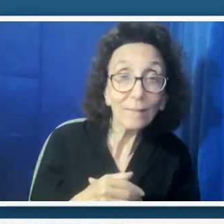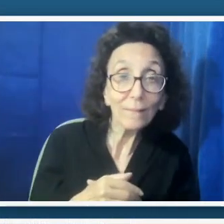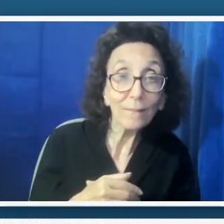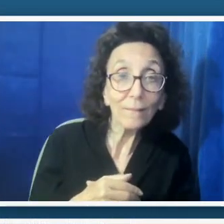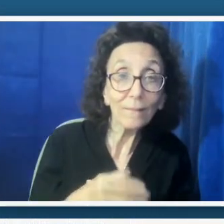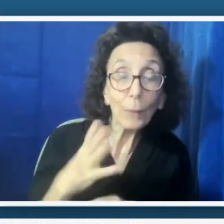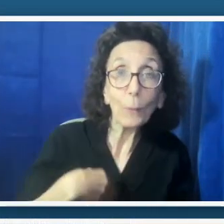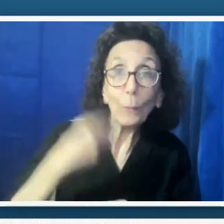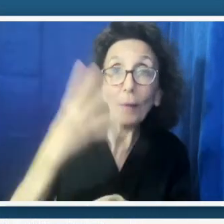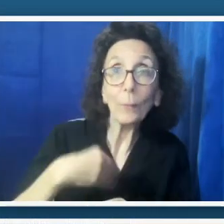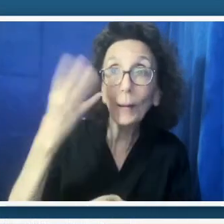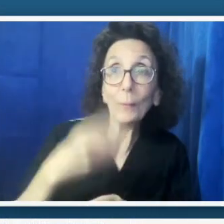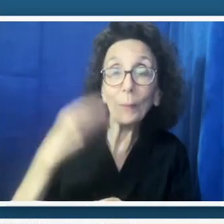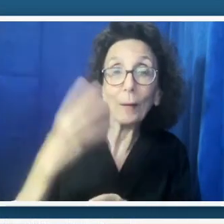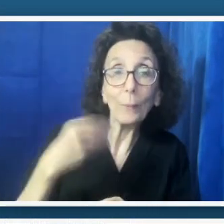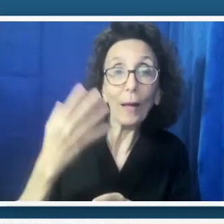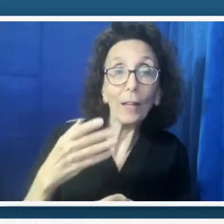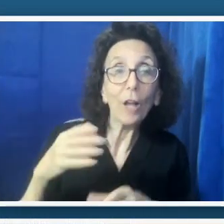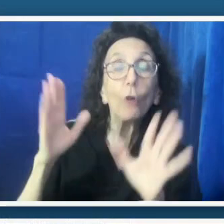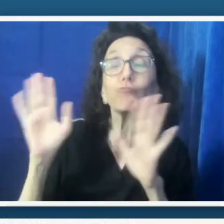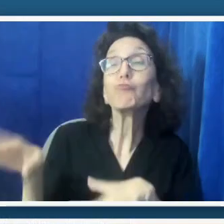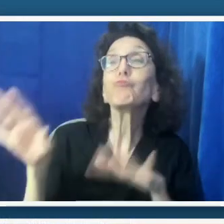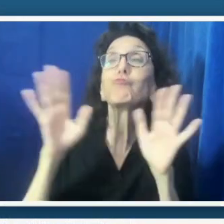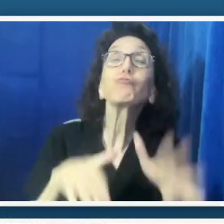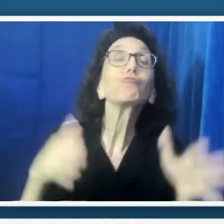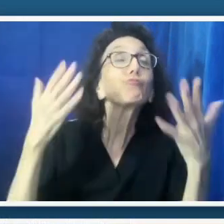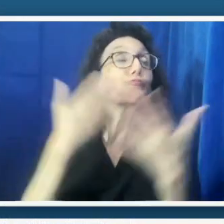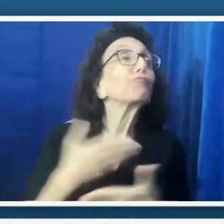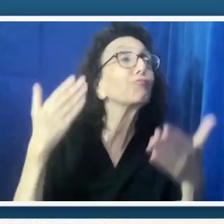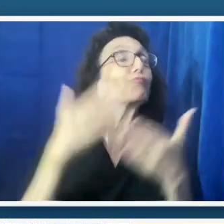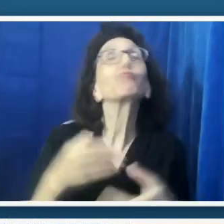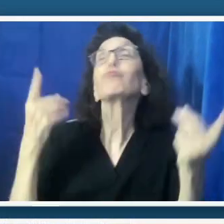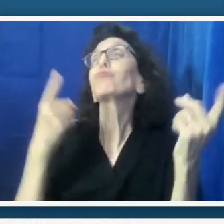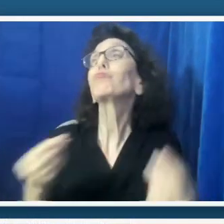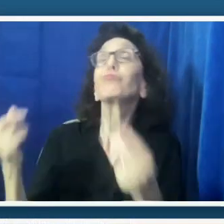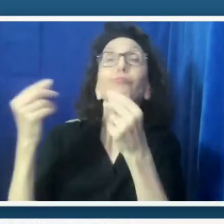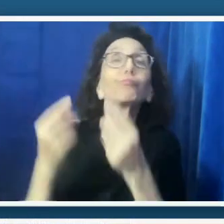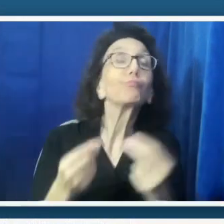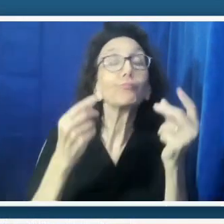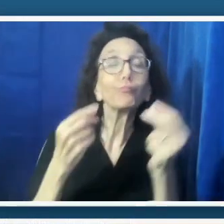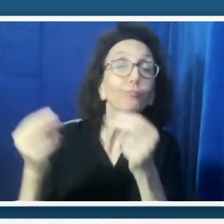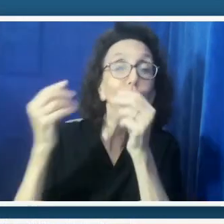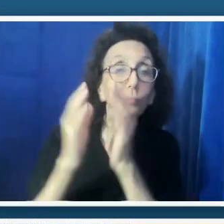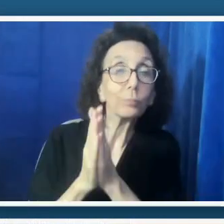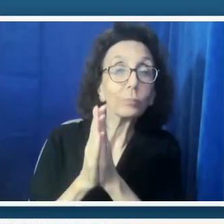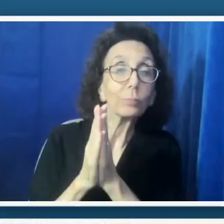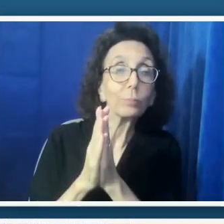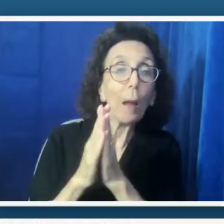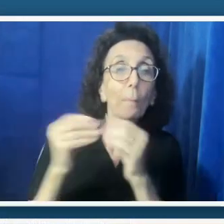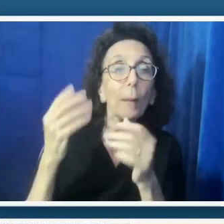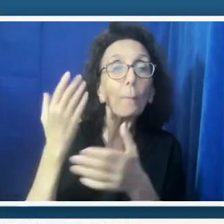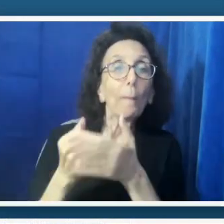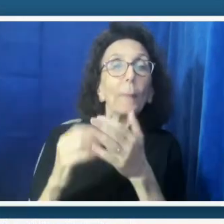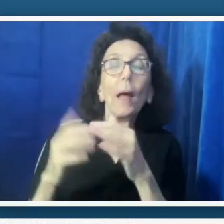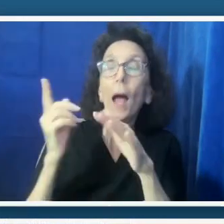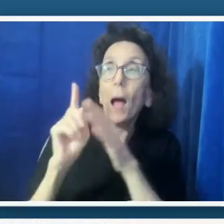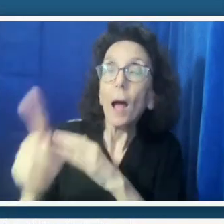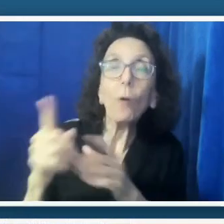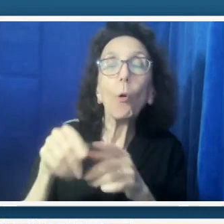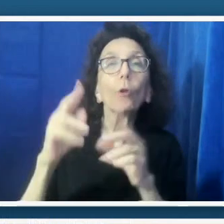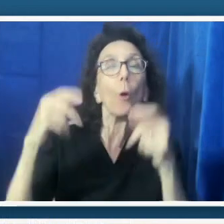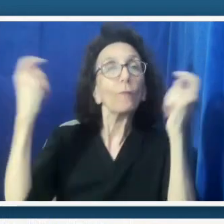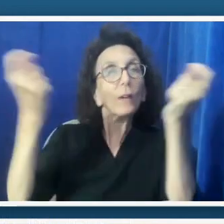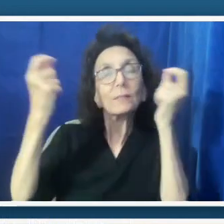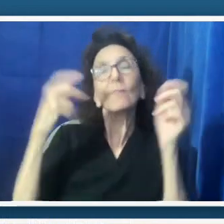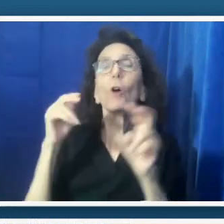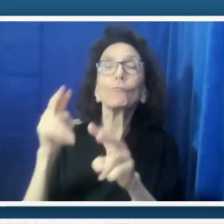white people, and they're doing leisurely things, in different ways. It's a picnic, they're hanging out on the farm, they're at a festival.